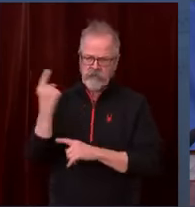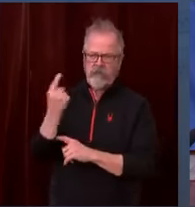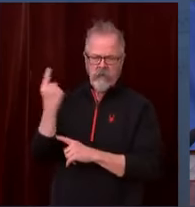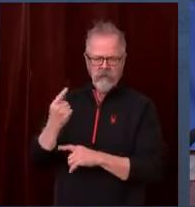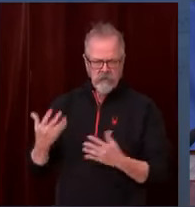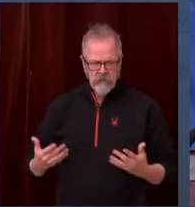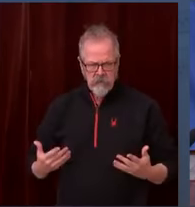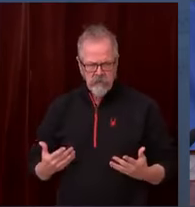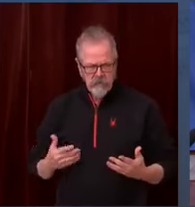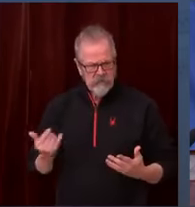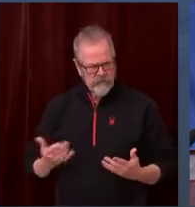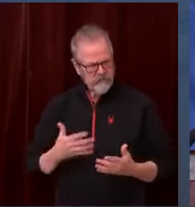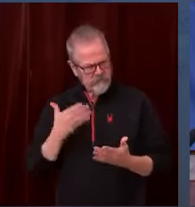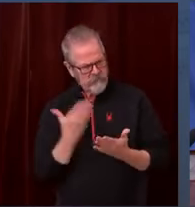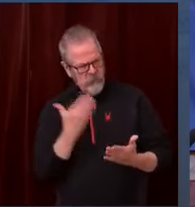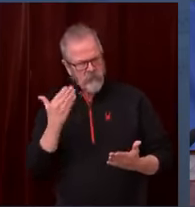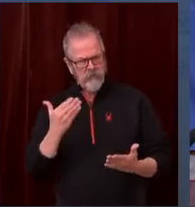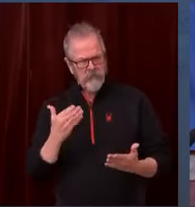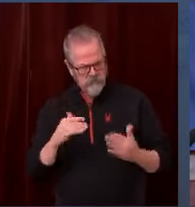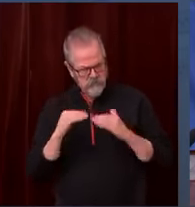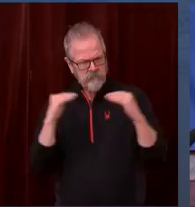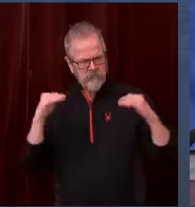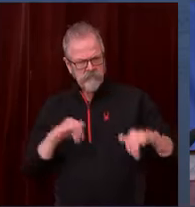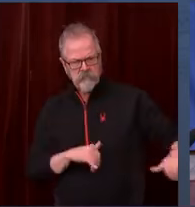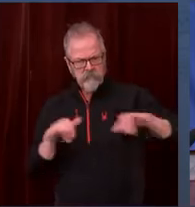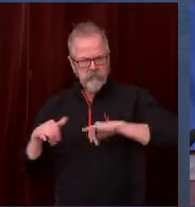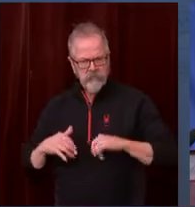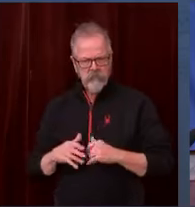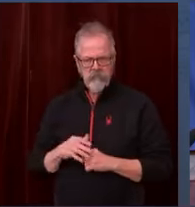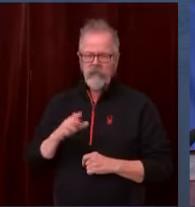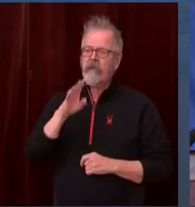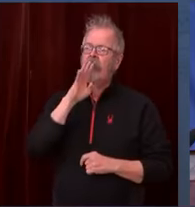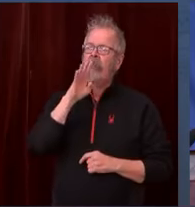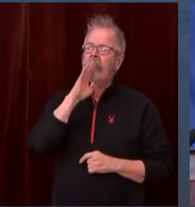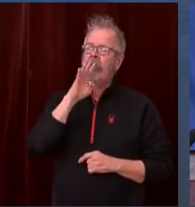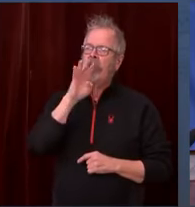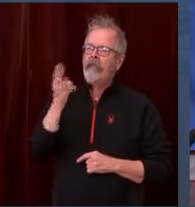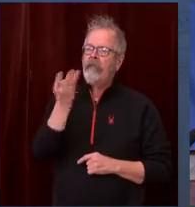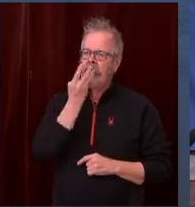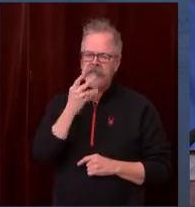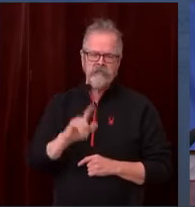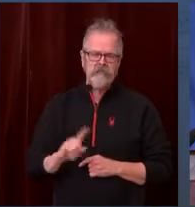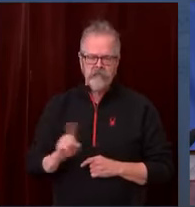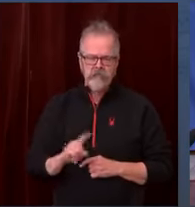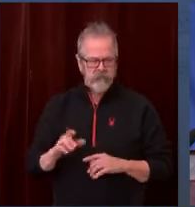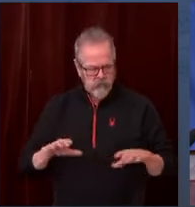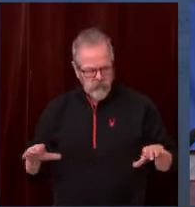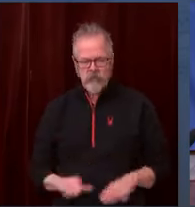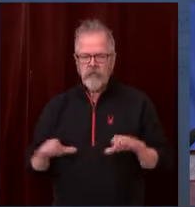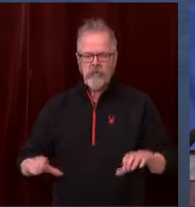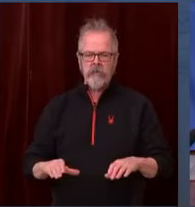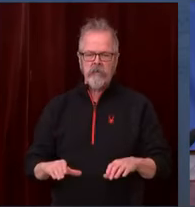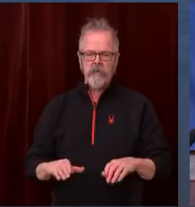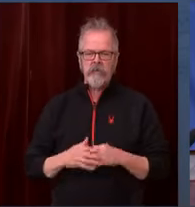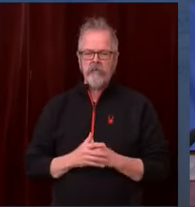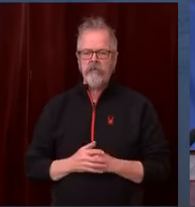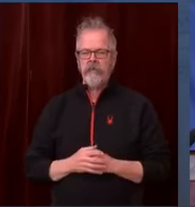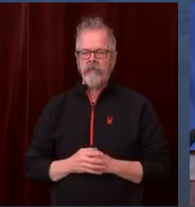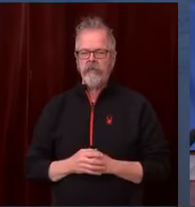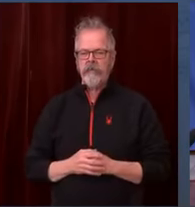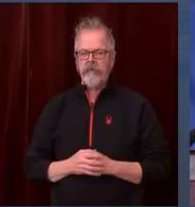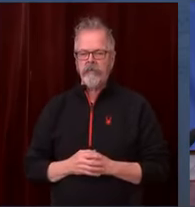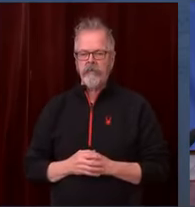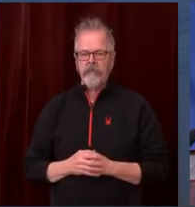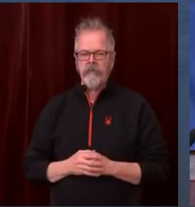economic growth in minority communities. We will invest directly in underserved communities, experience gentrification.